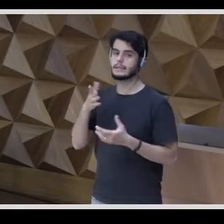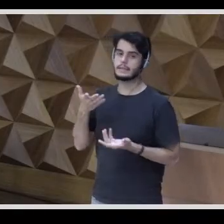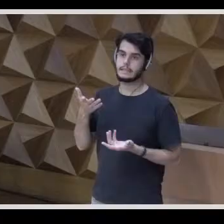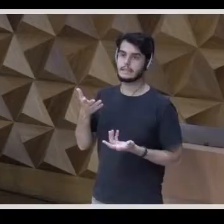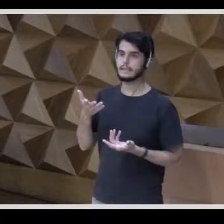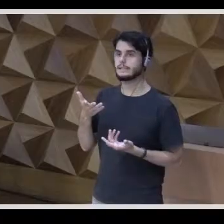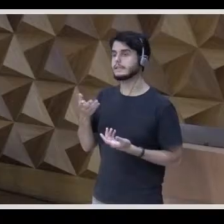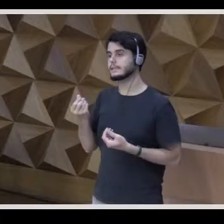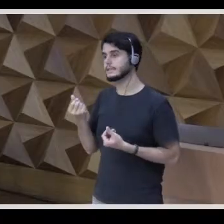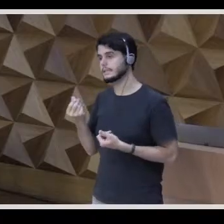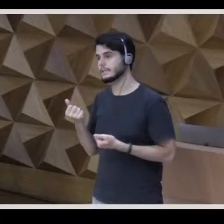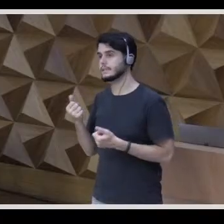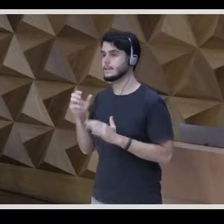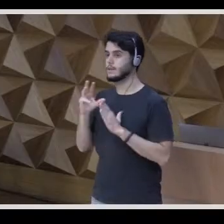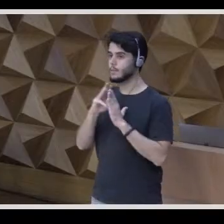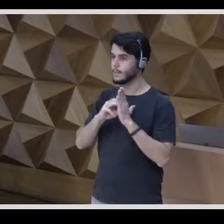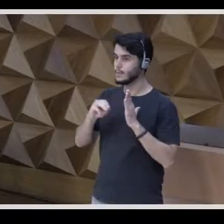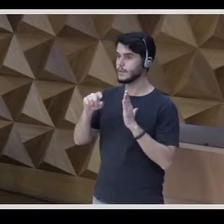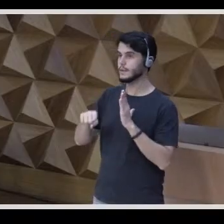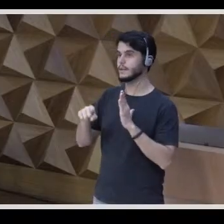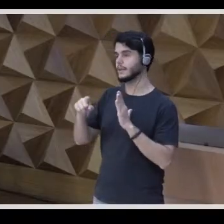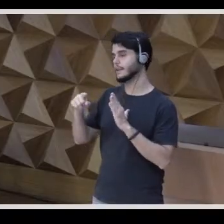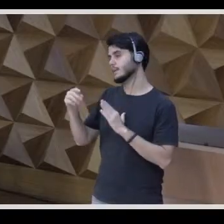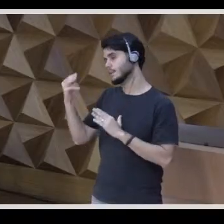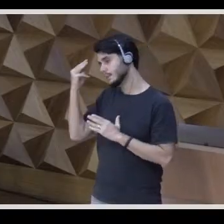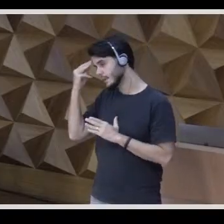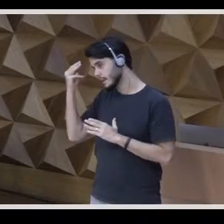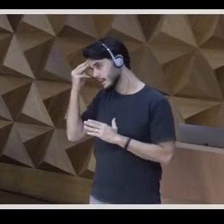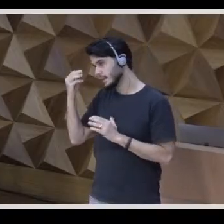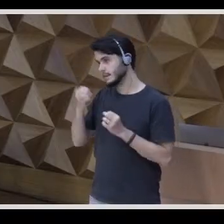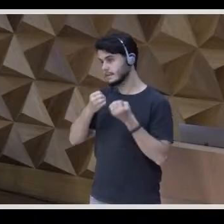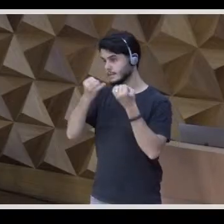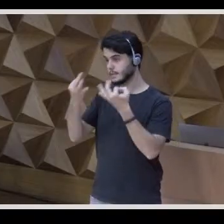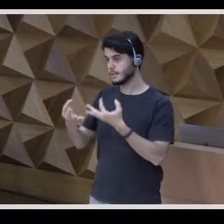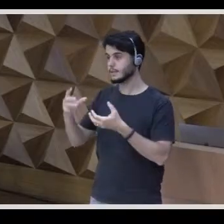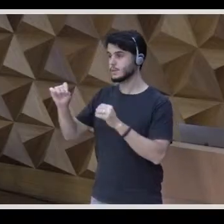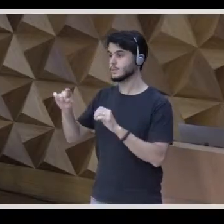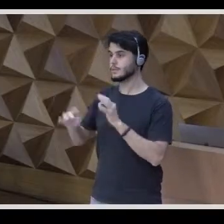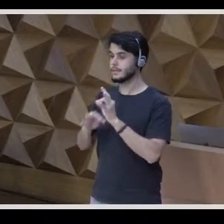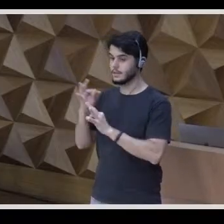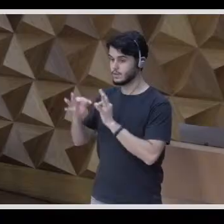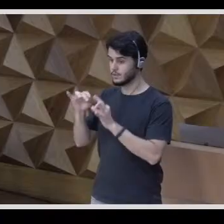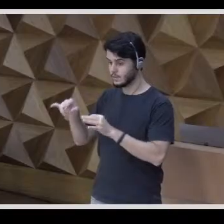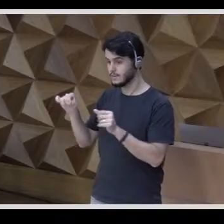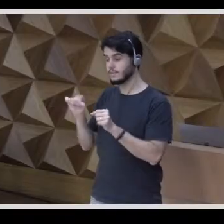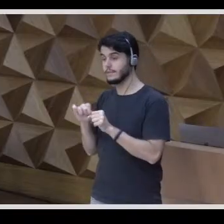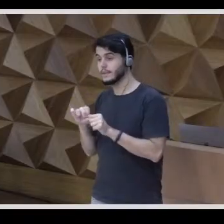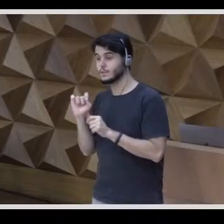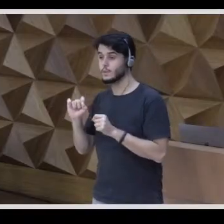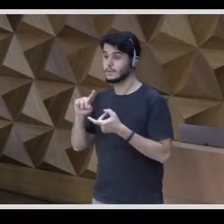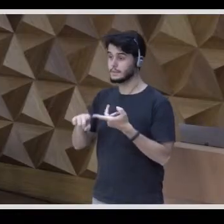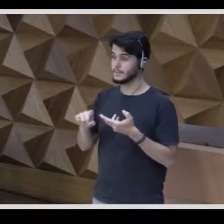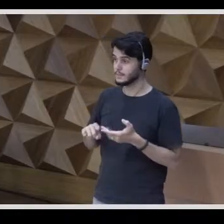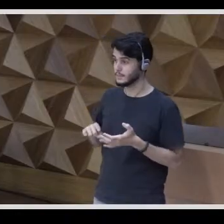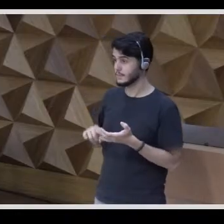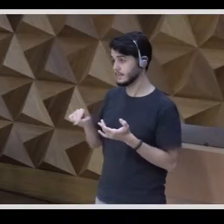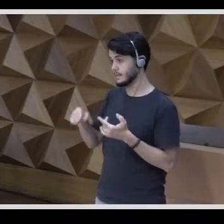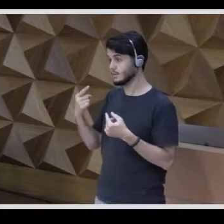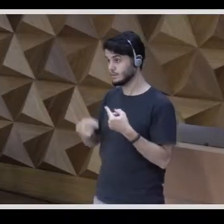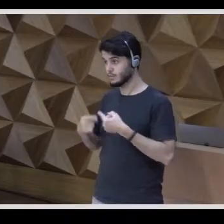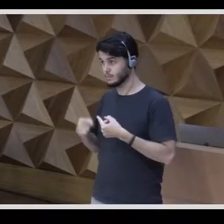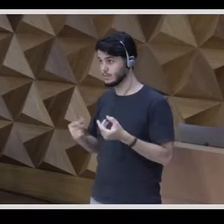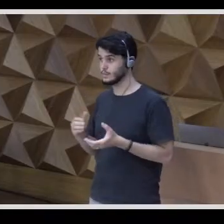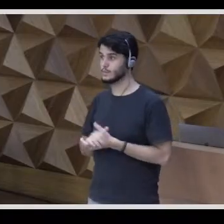model of what this technology is about, which relates to the suspicion discussion you just had. So how